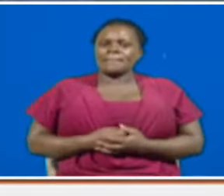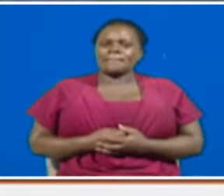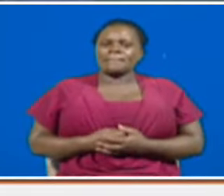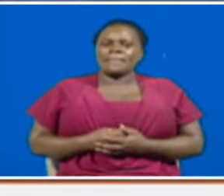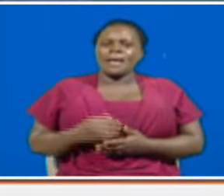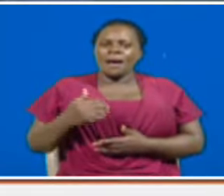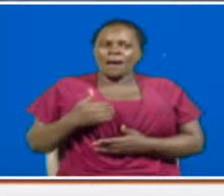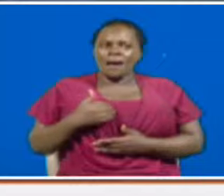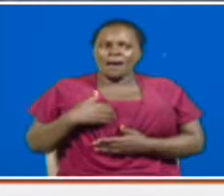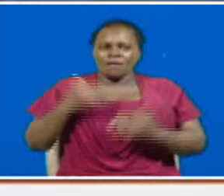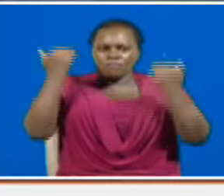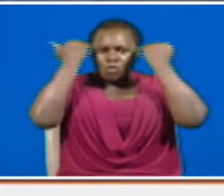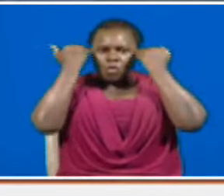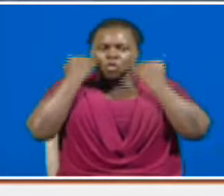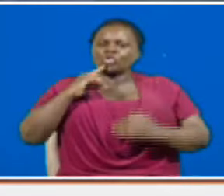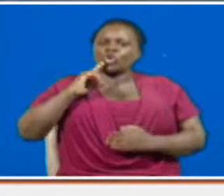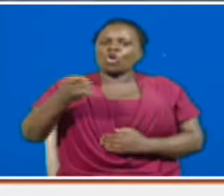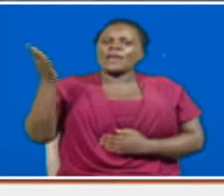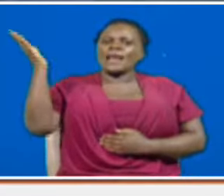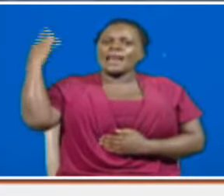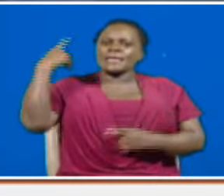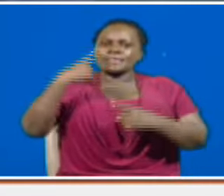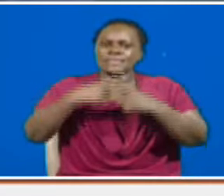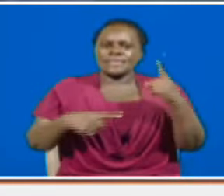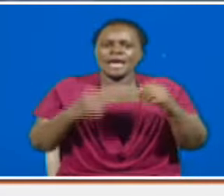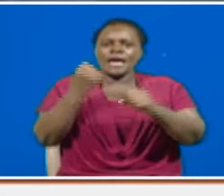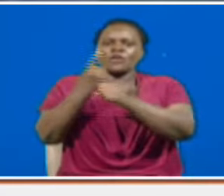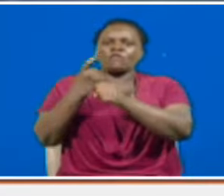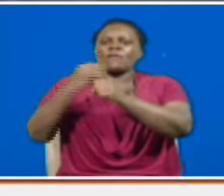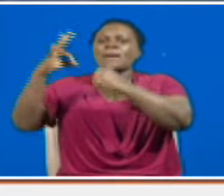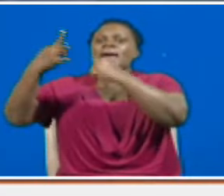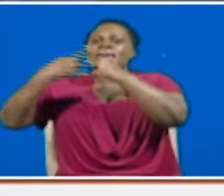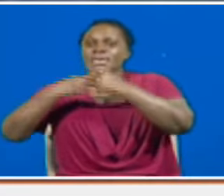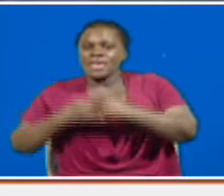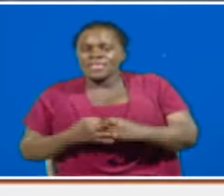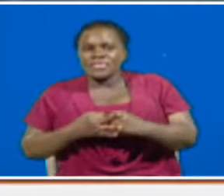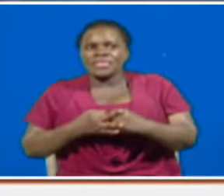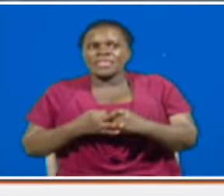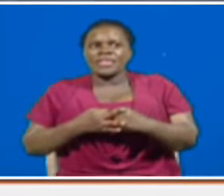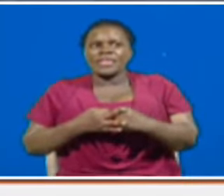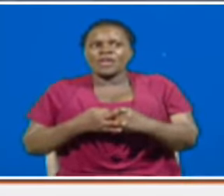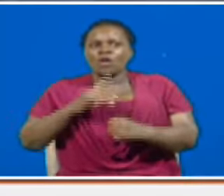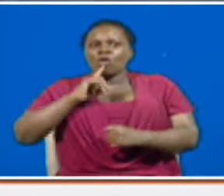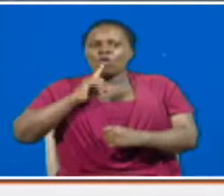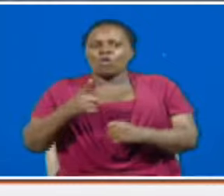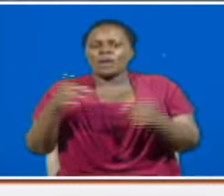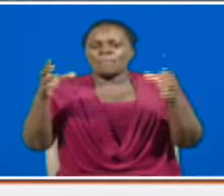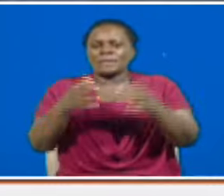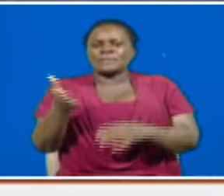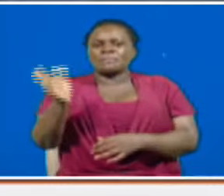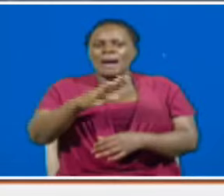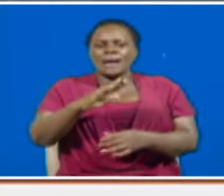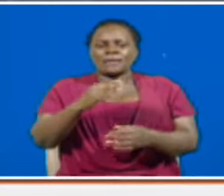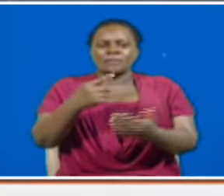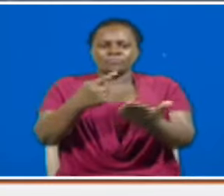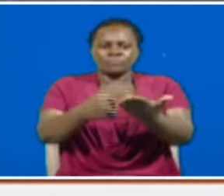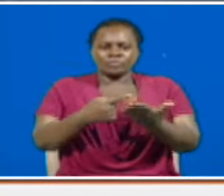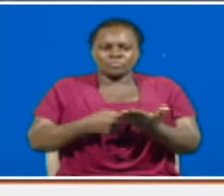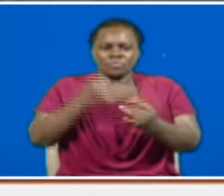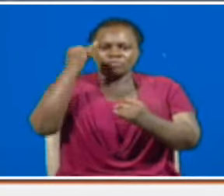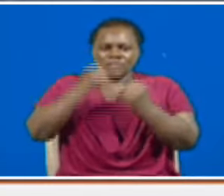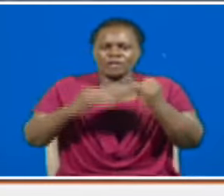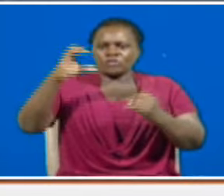we have a court order since last year, November 8th, ordering parties to go back on the table to finalize on the